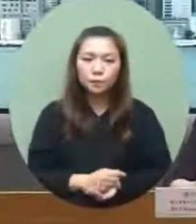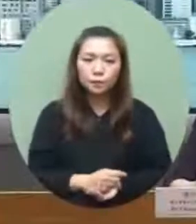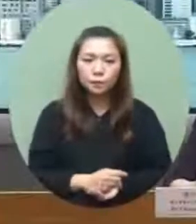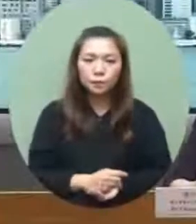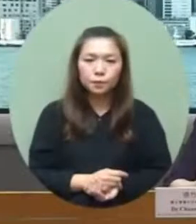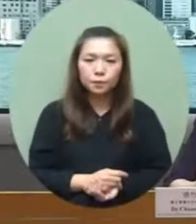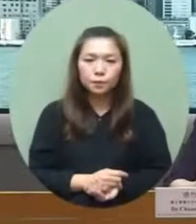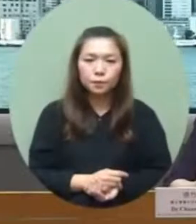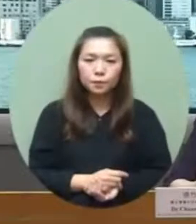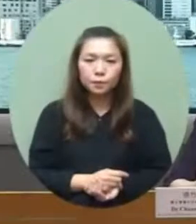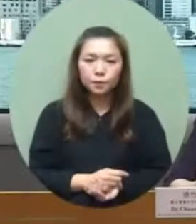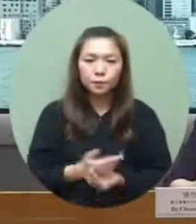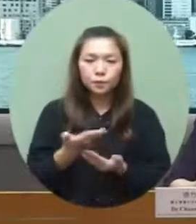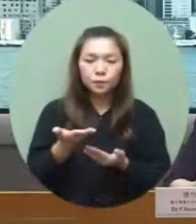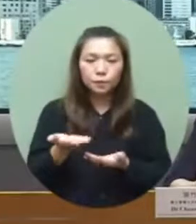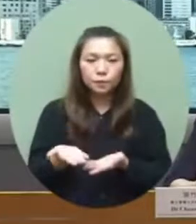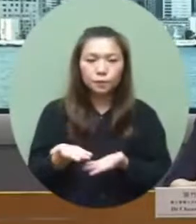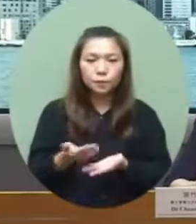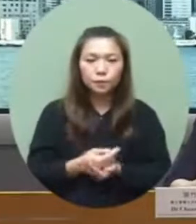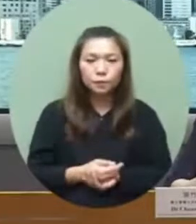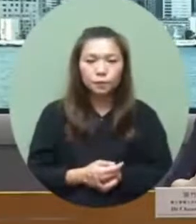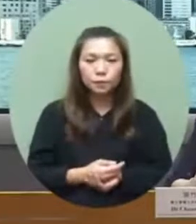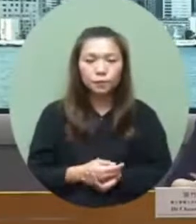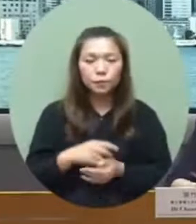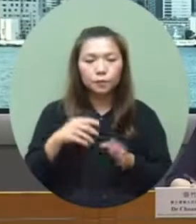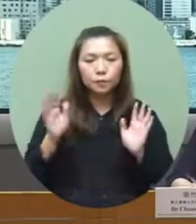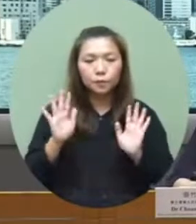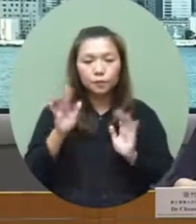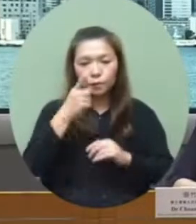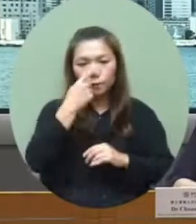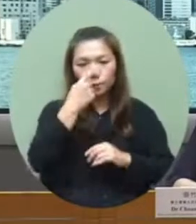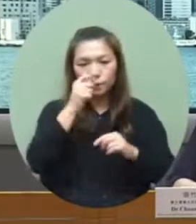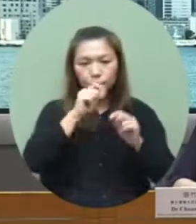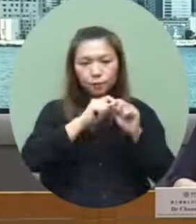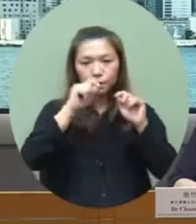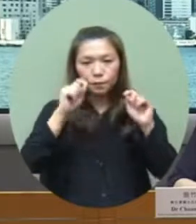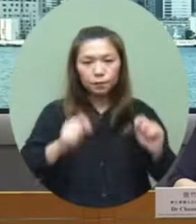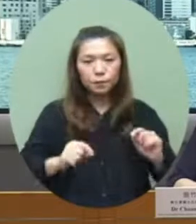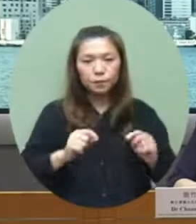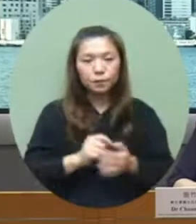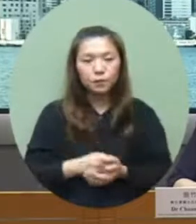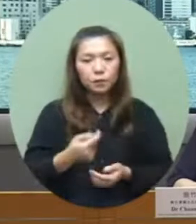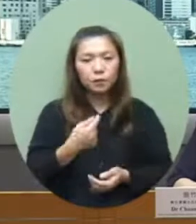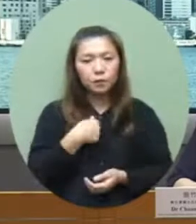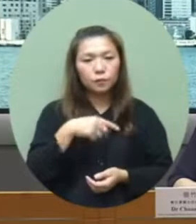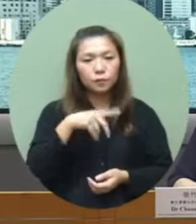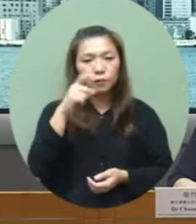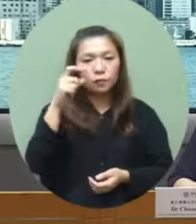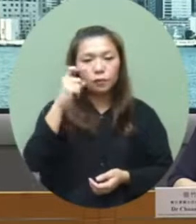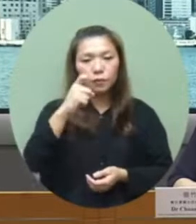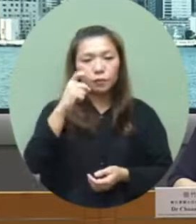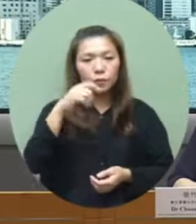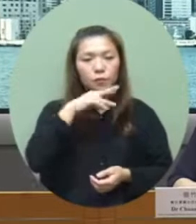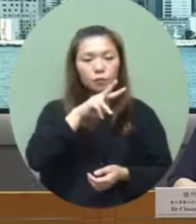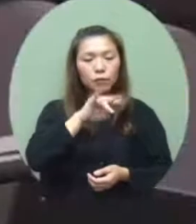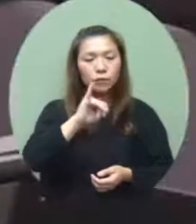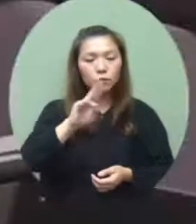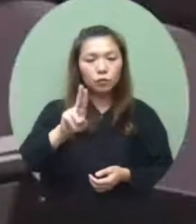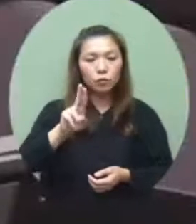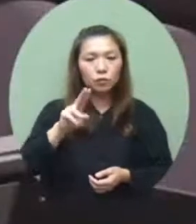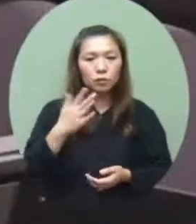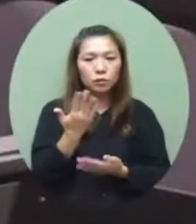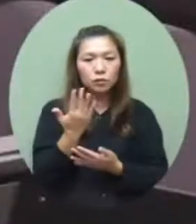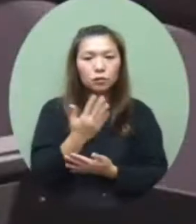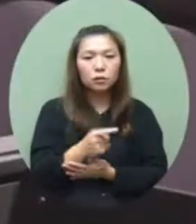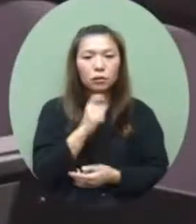patients. Next question on the left. This is from Phil TV News. So first of all, as you mentioned,